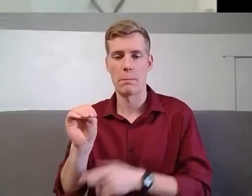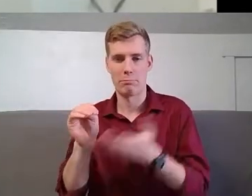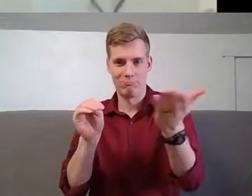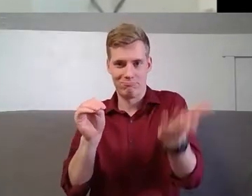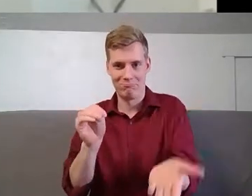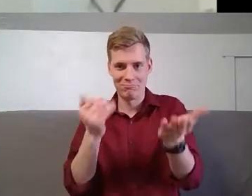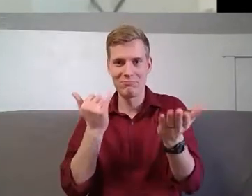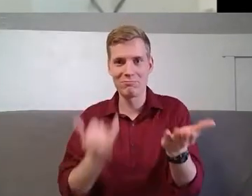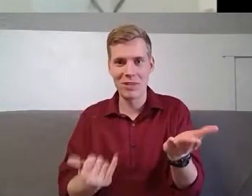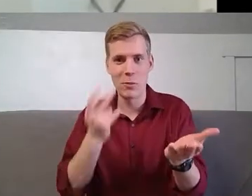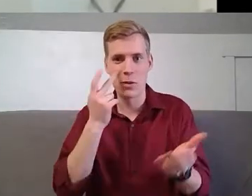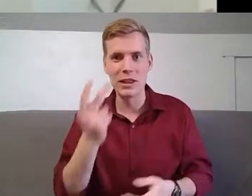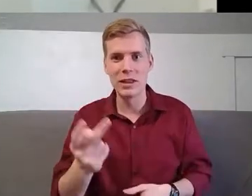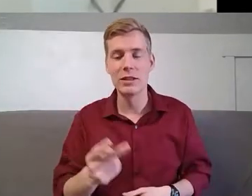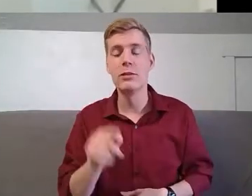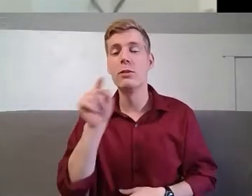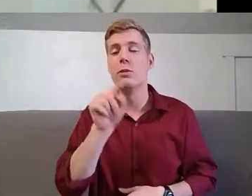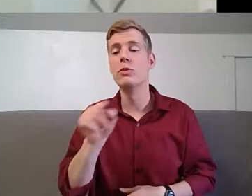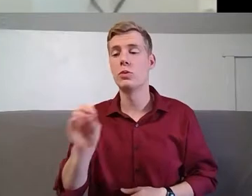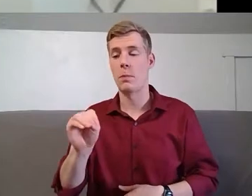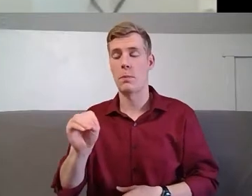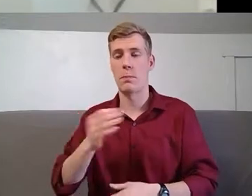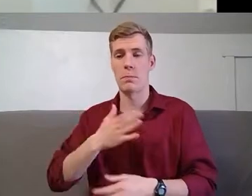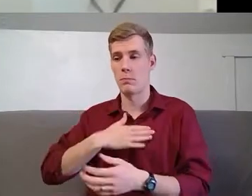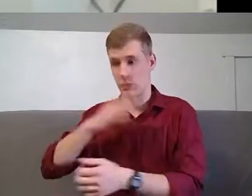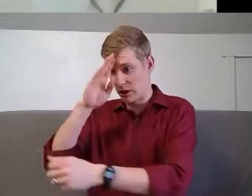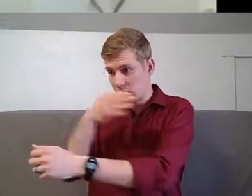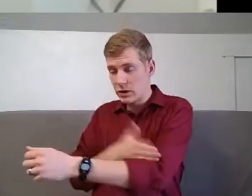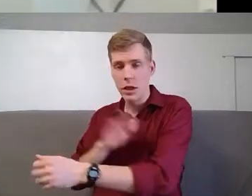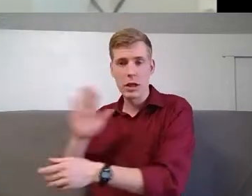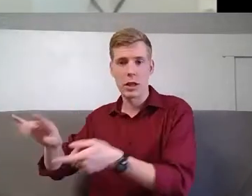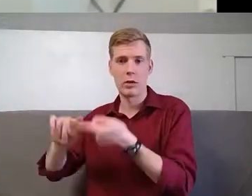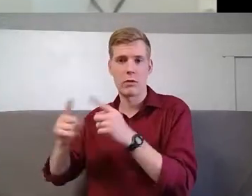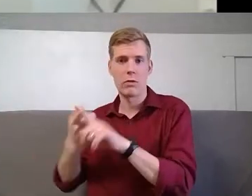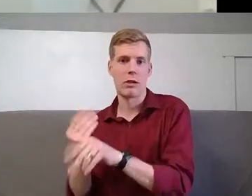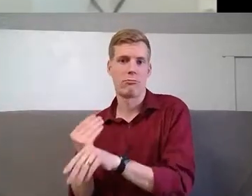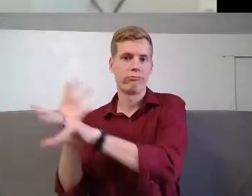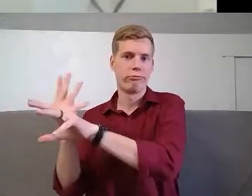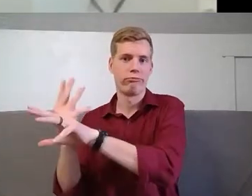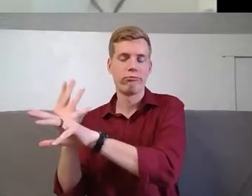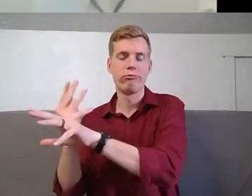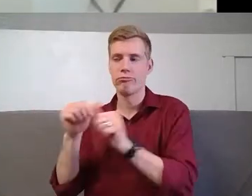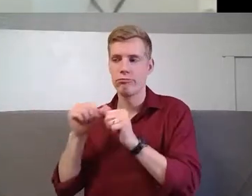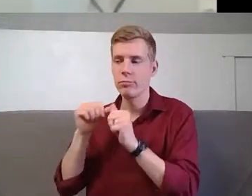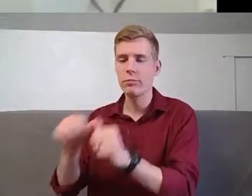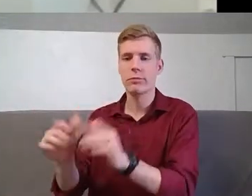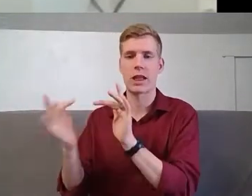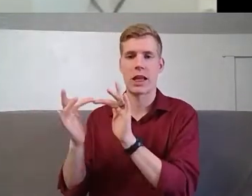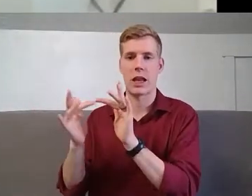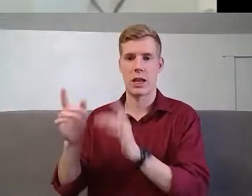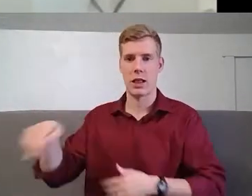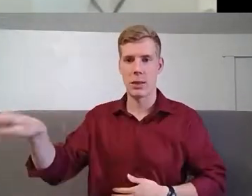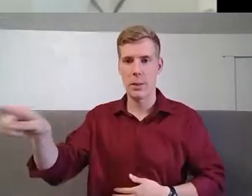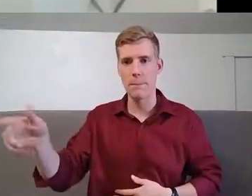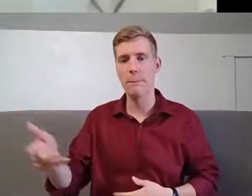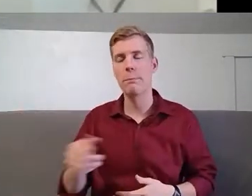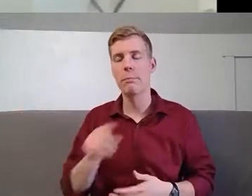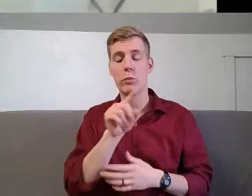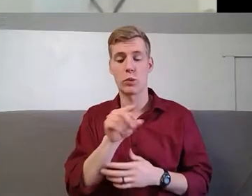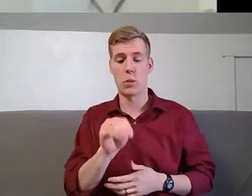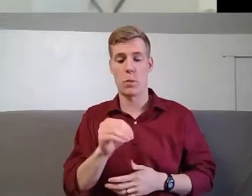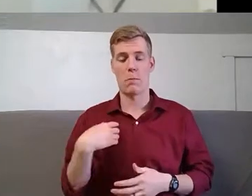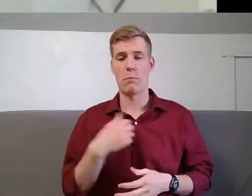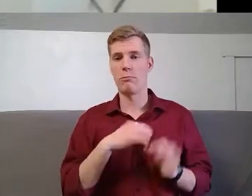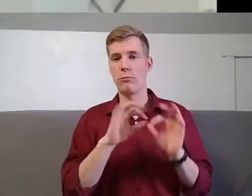And we're doing Zoom with my son's friends so that he can stay connected with them. We're doing Zoom as a